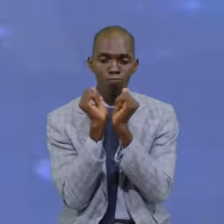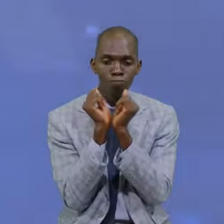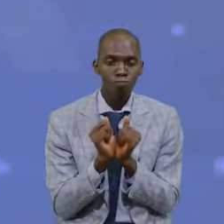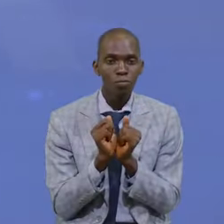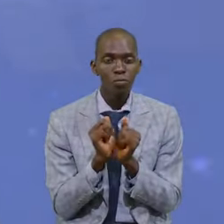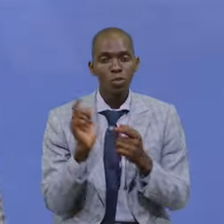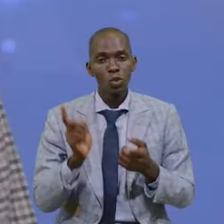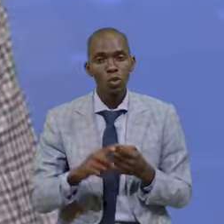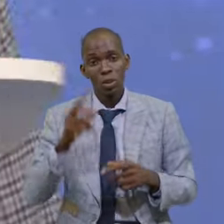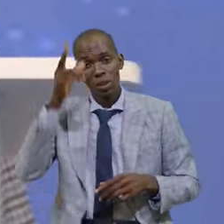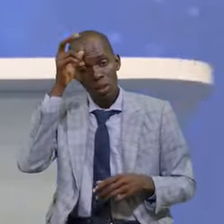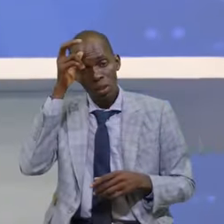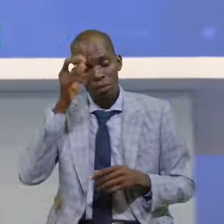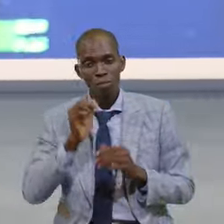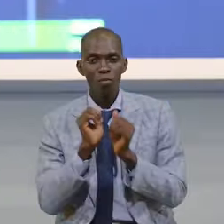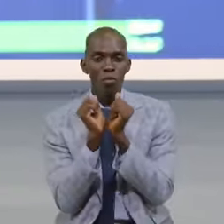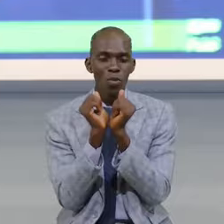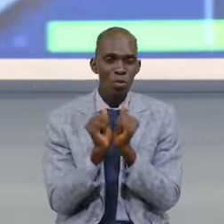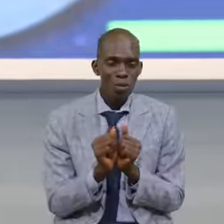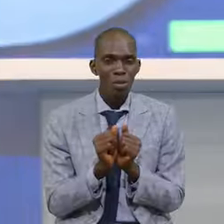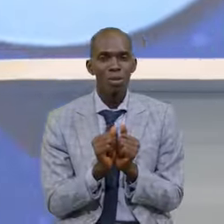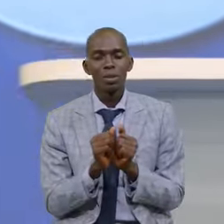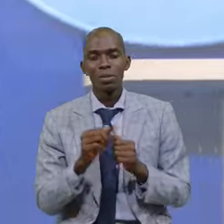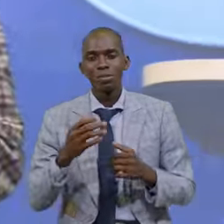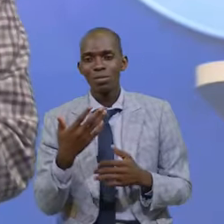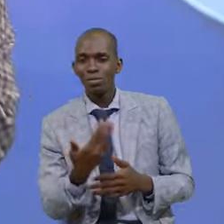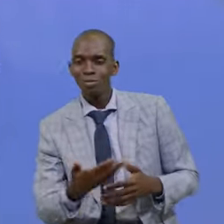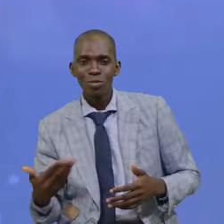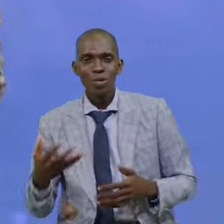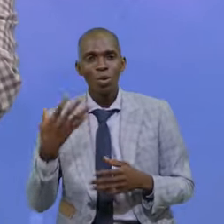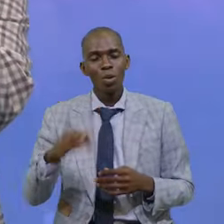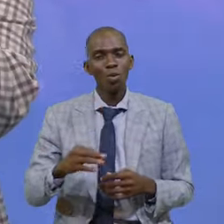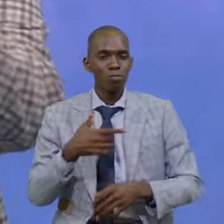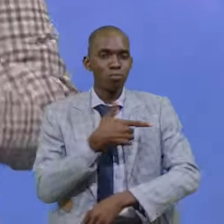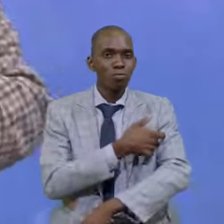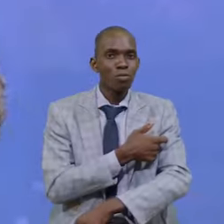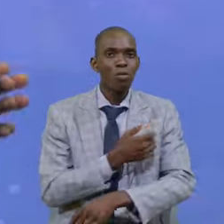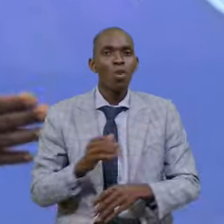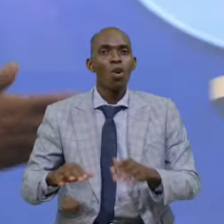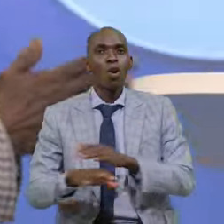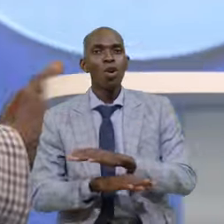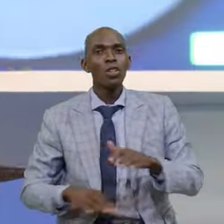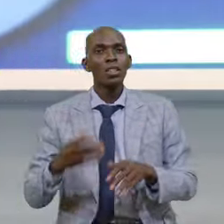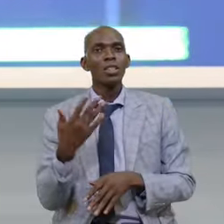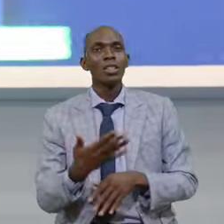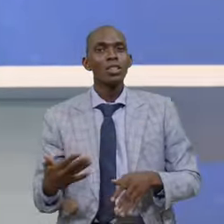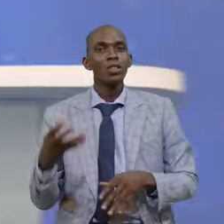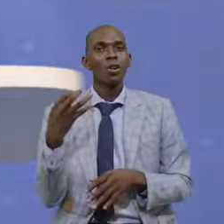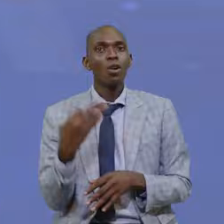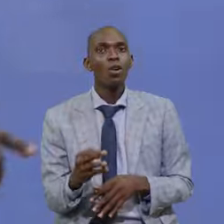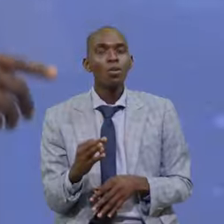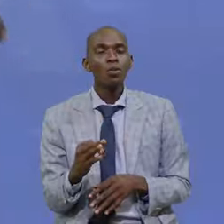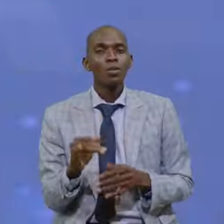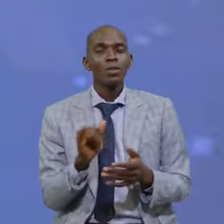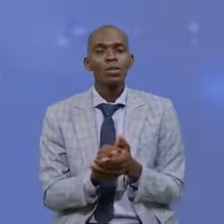under slavery to substance, under slavery to sensuality, under slavery to